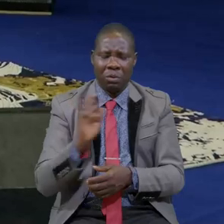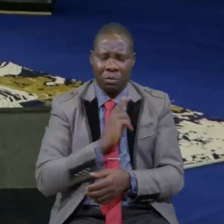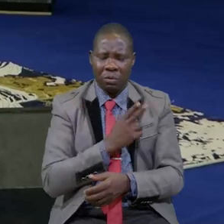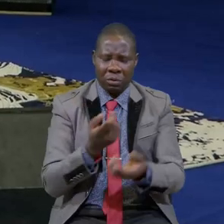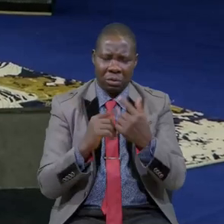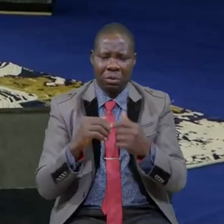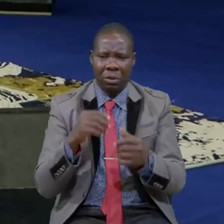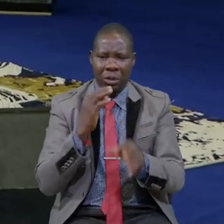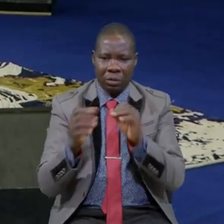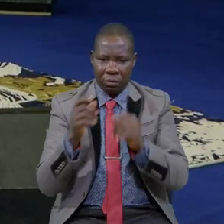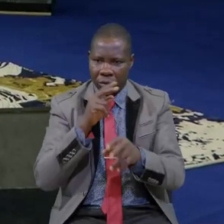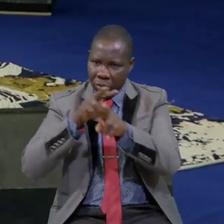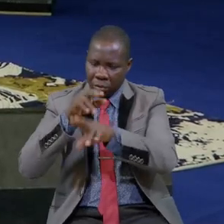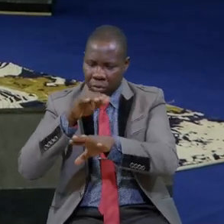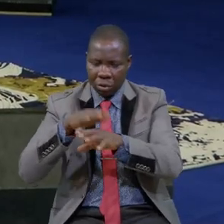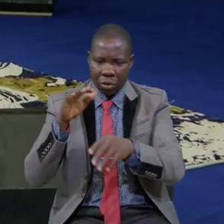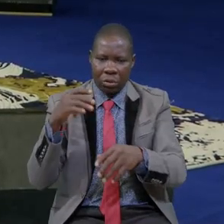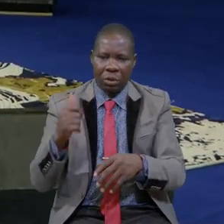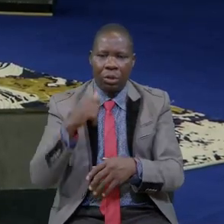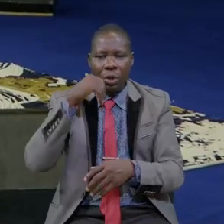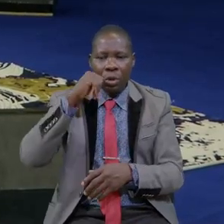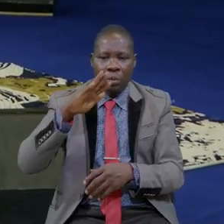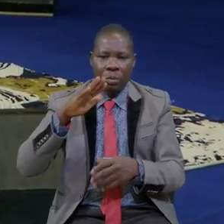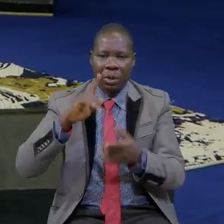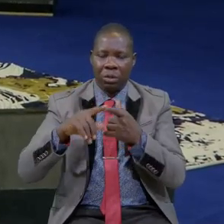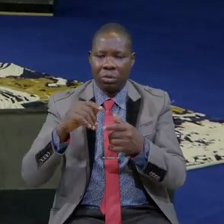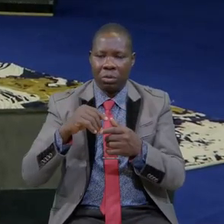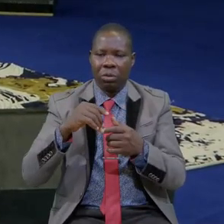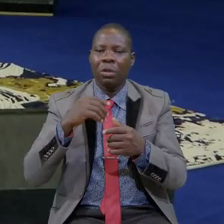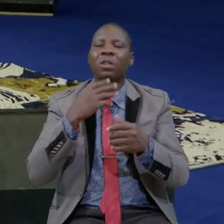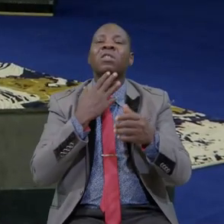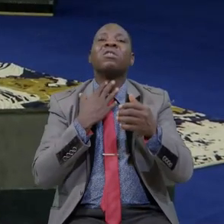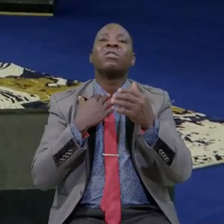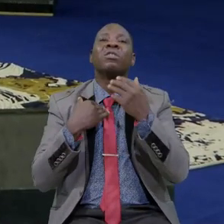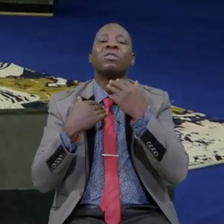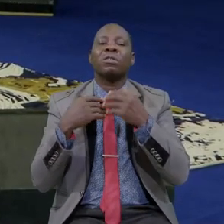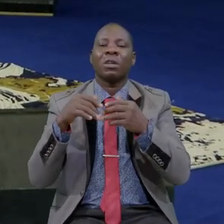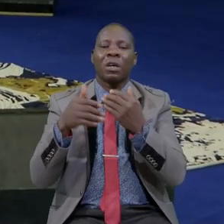woman to Lost after her you not